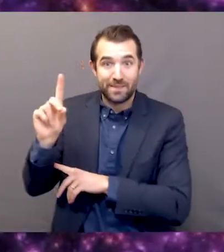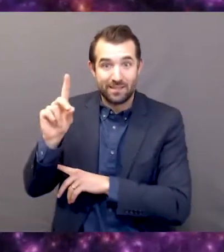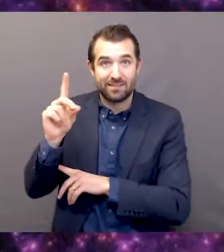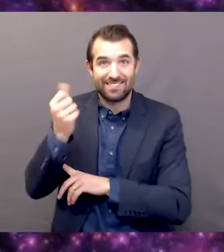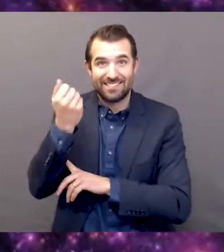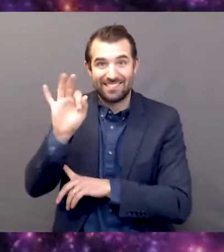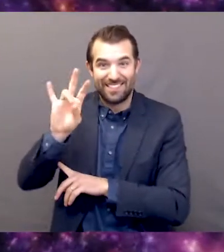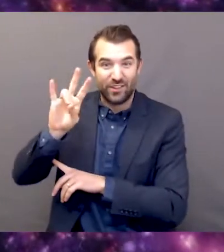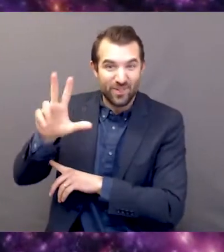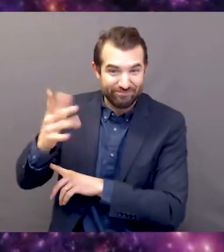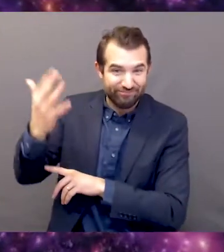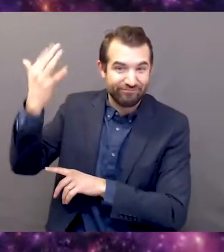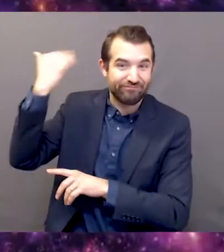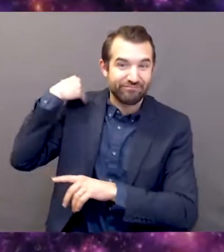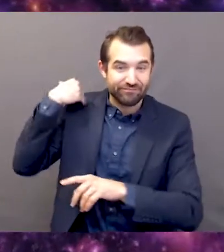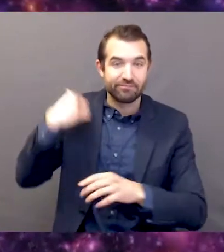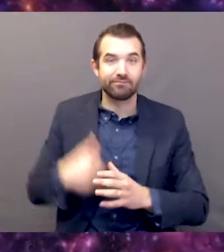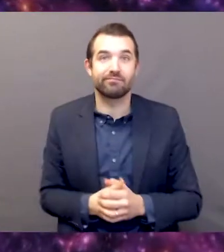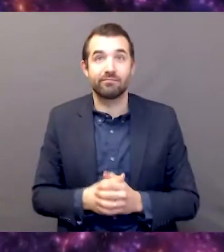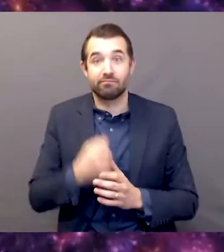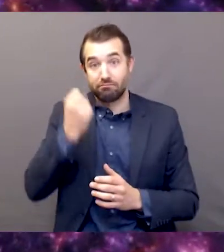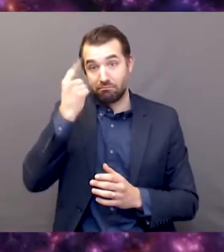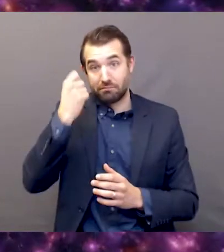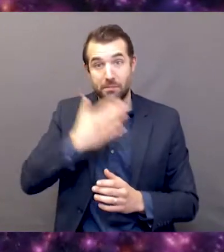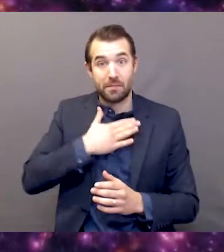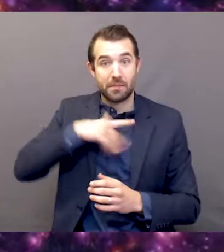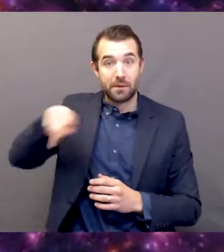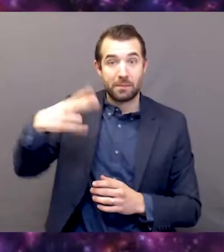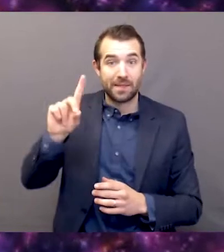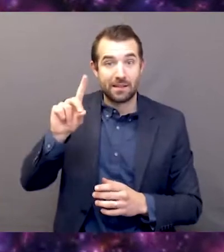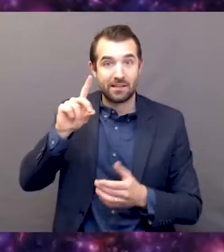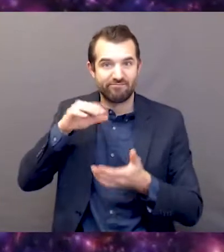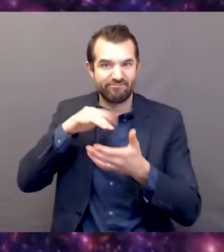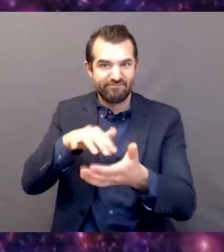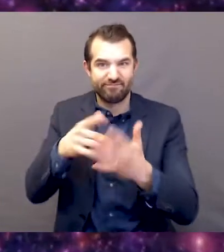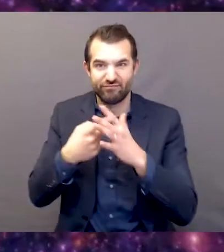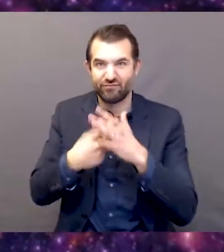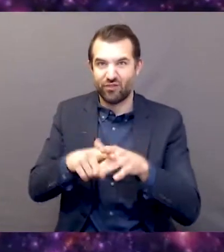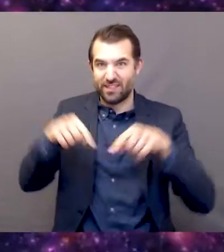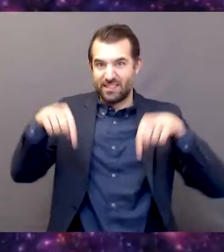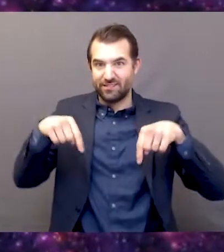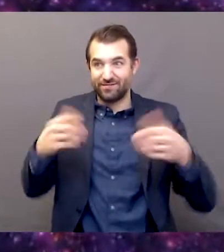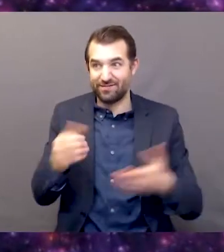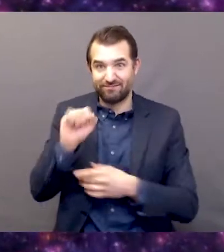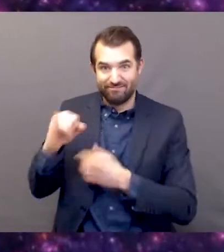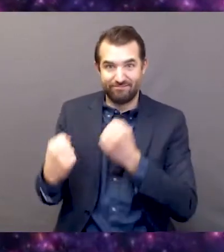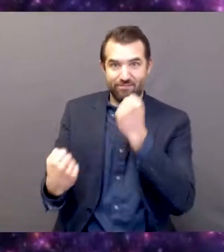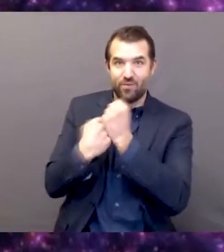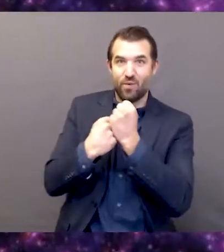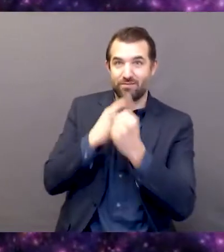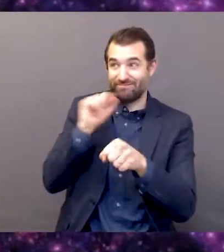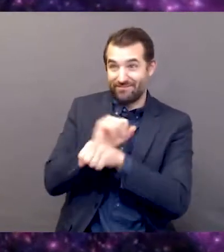my PhD studies were supported by Smithsonian Fellowship. My association with Smithsonian dates from 1969, just over 50